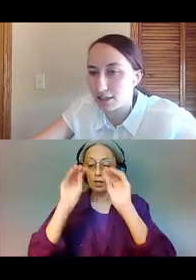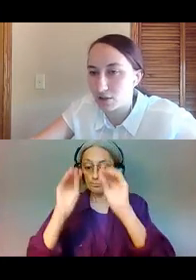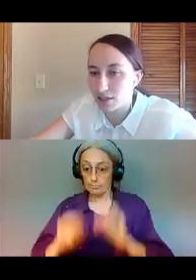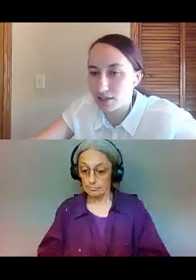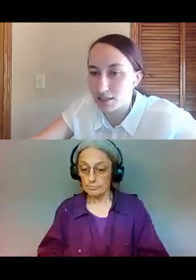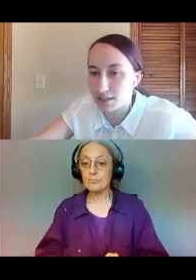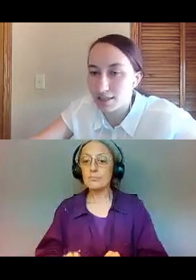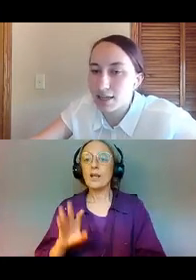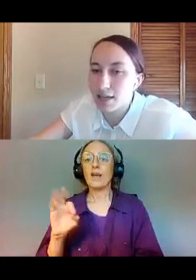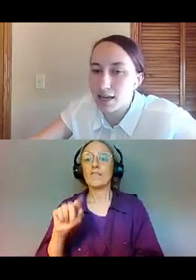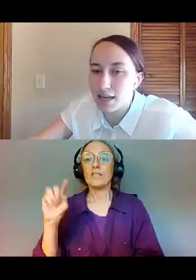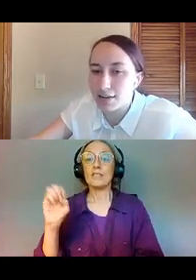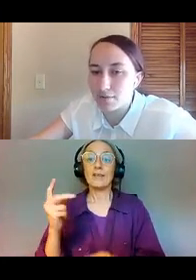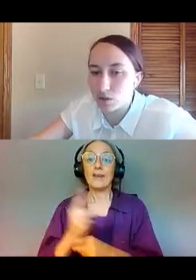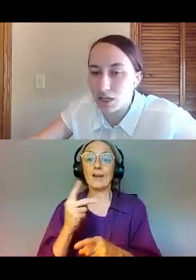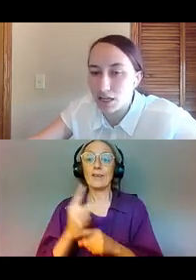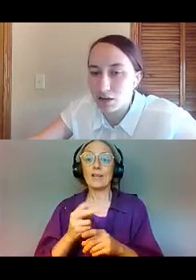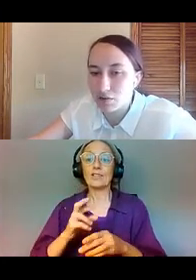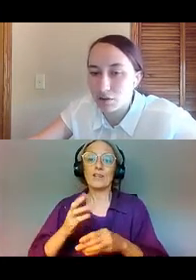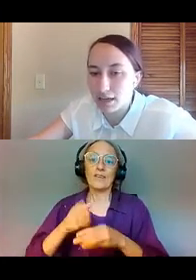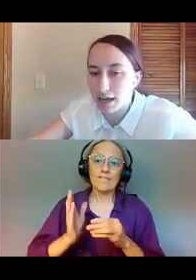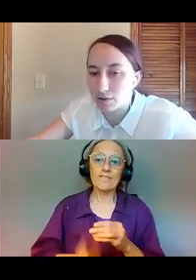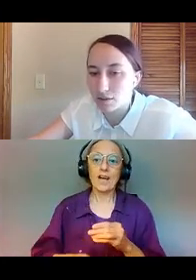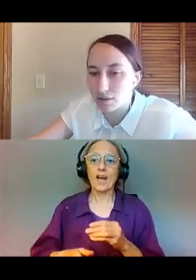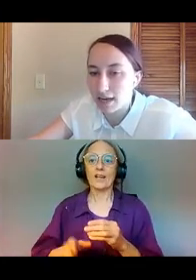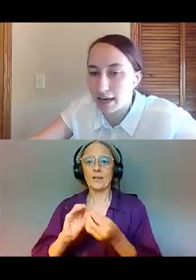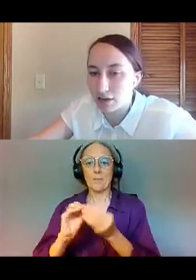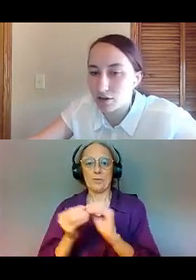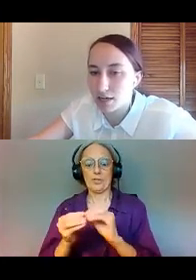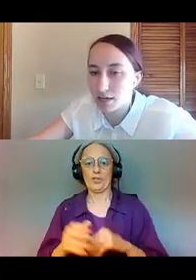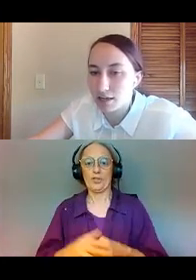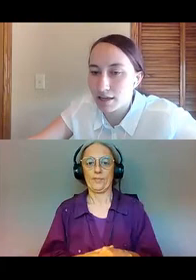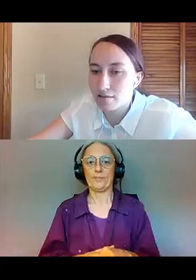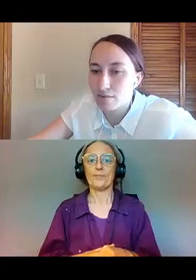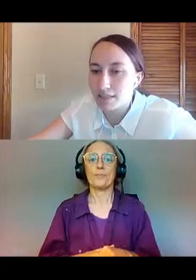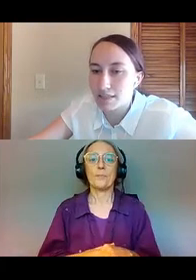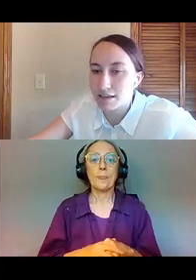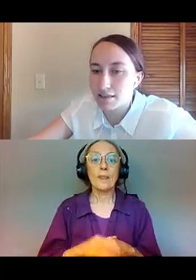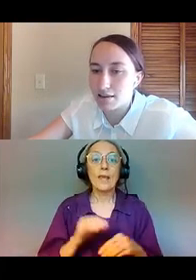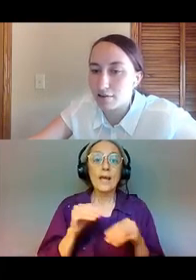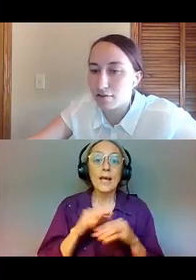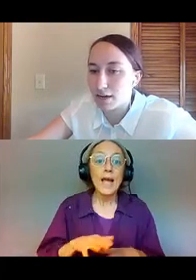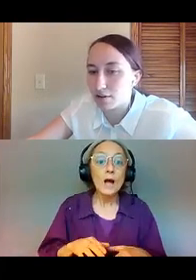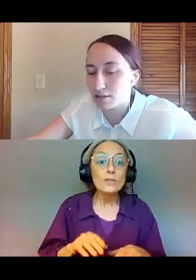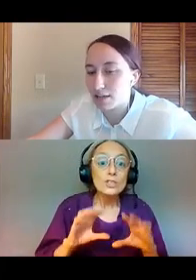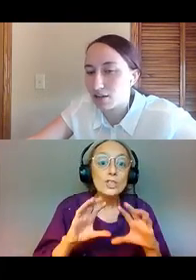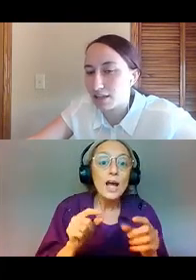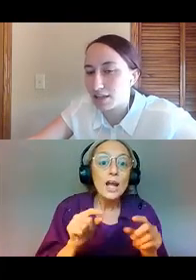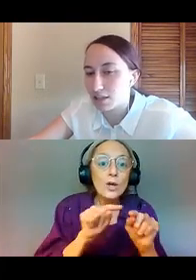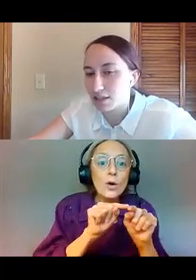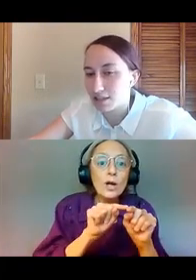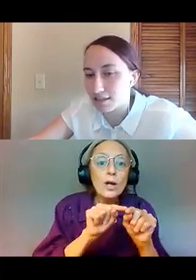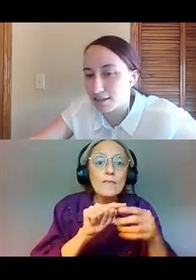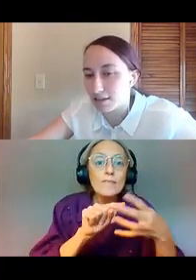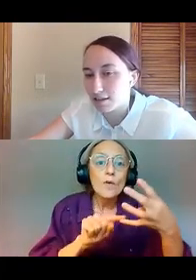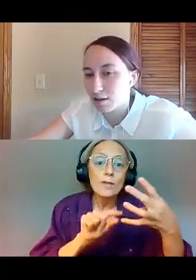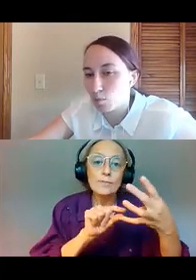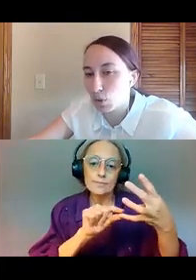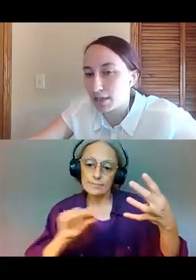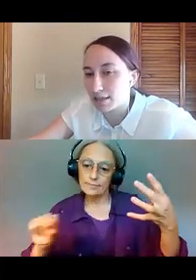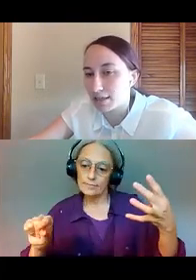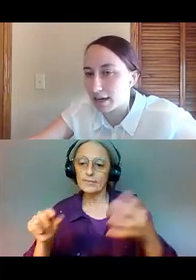FTE calculations. And if we look here for the counselor category, we see that the final calculation is